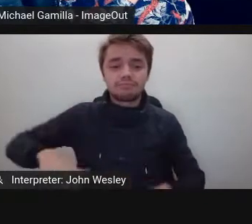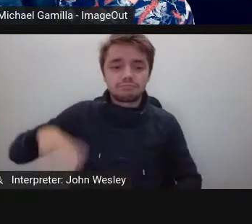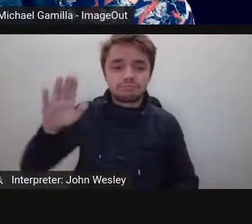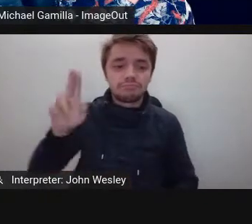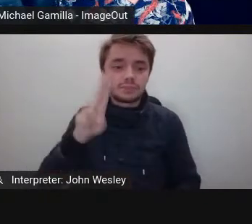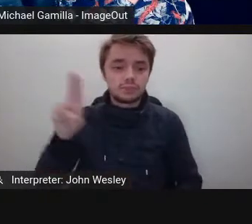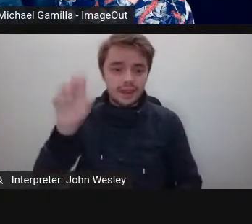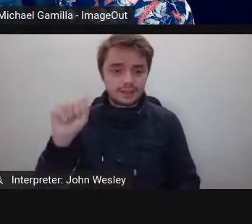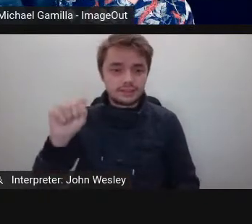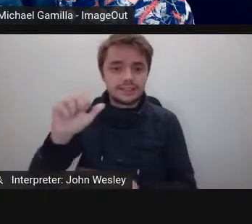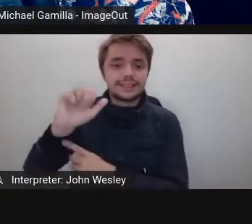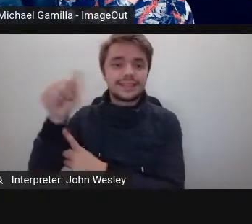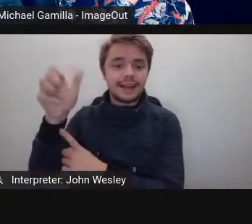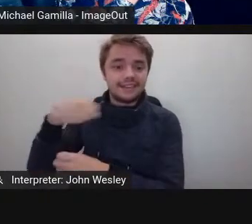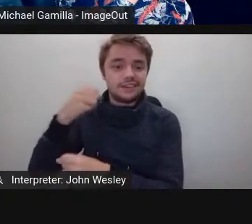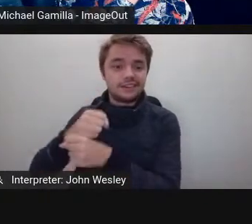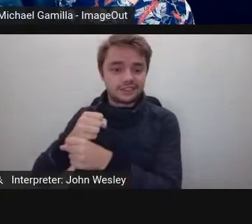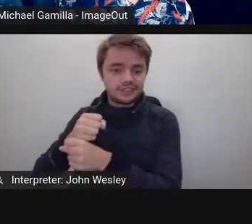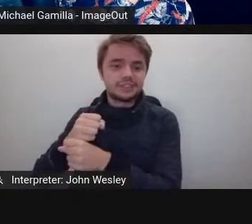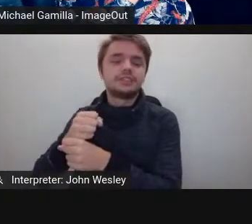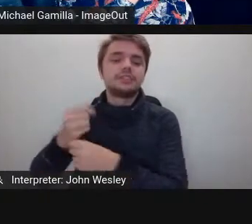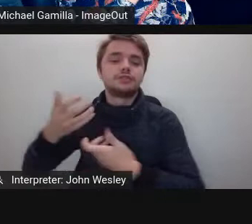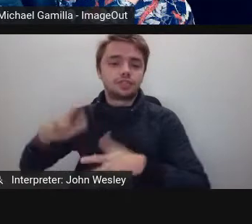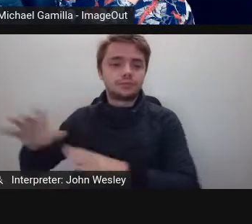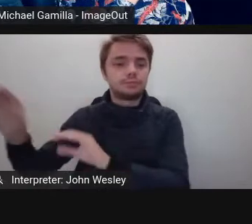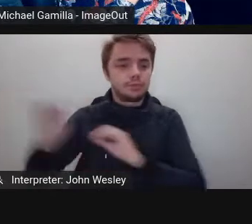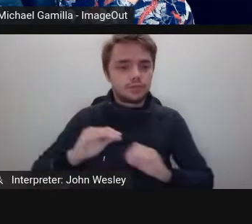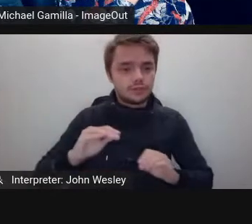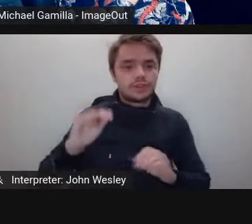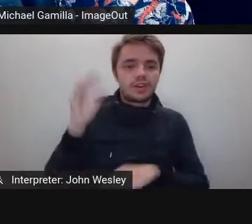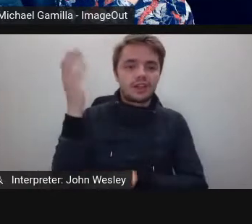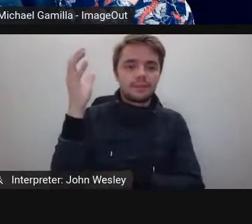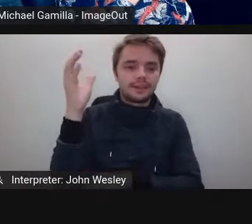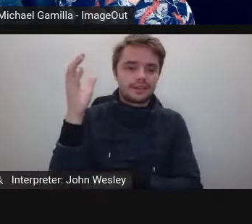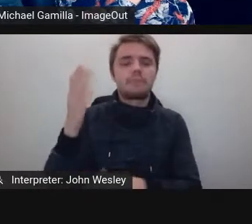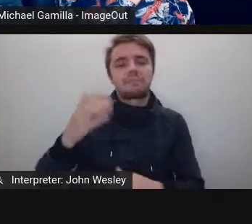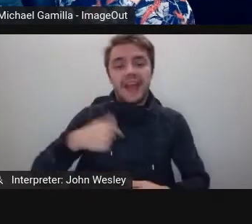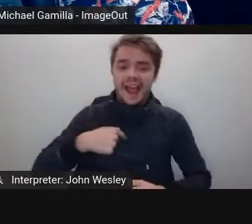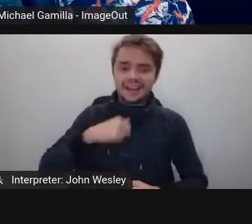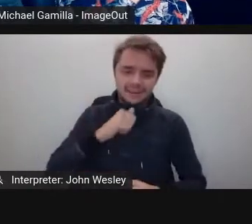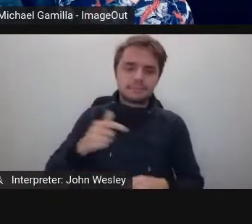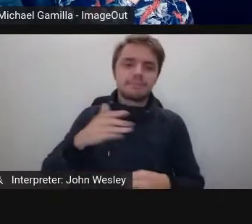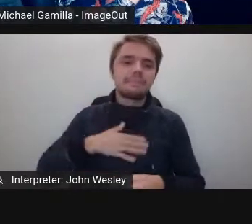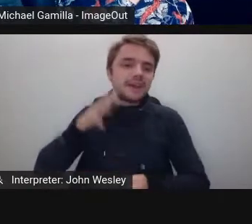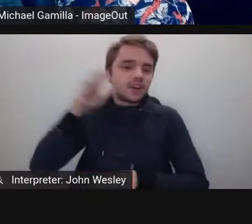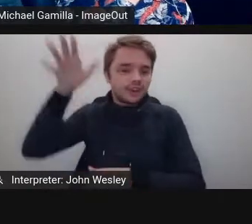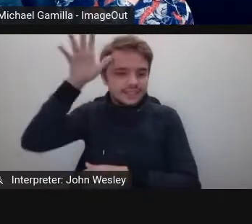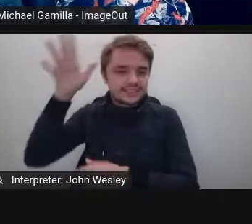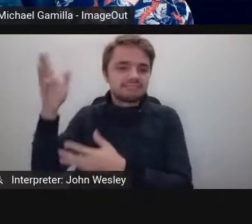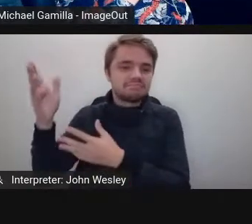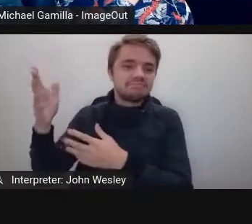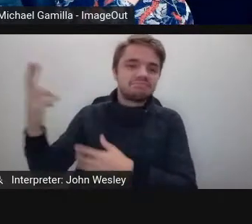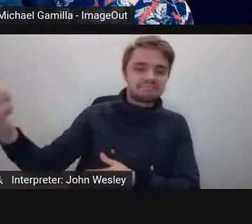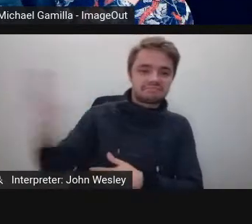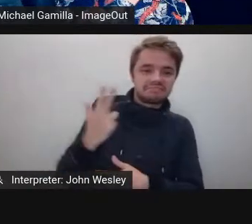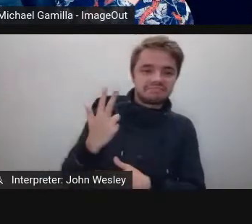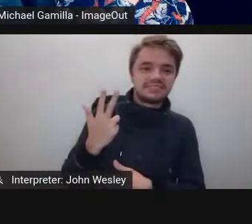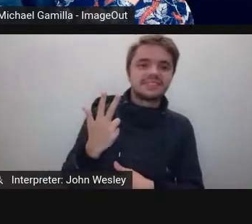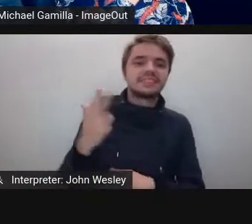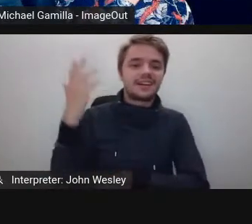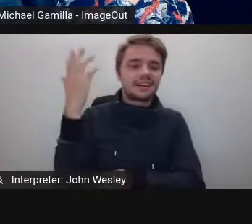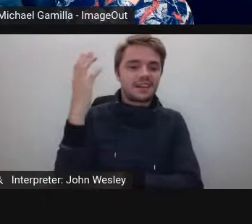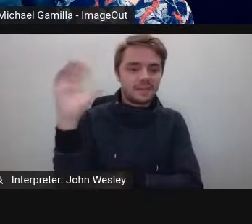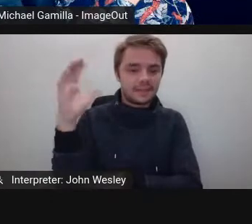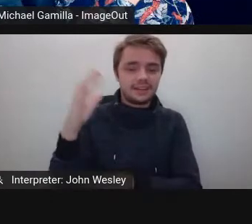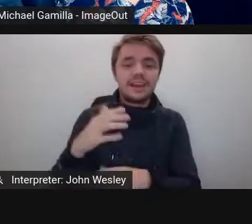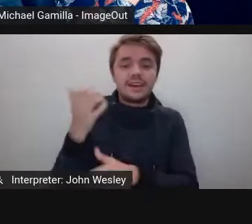10 years, I came back to Colombia. Well, my parents took me back to Colombia. And then it was like every time I was going to speak in English,